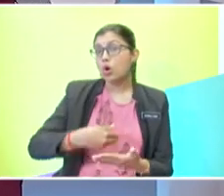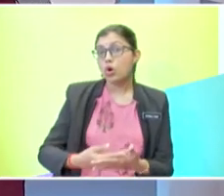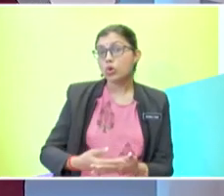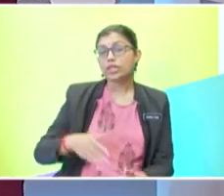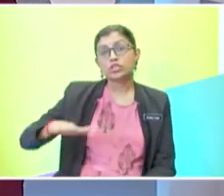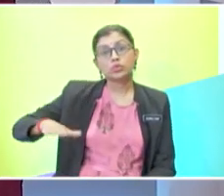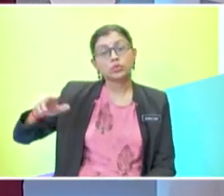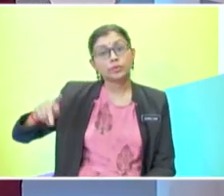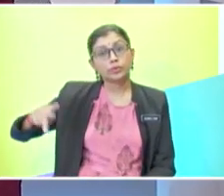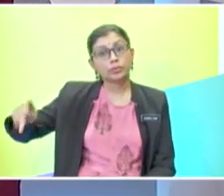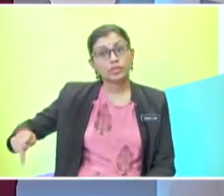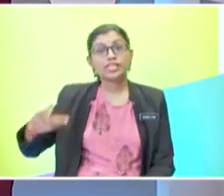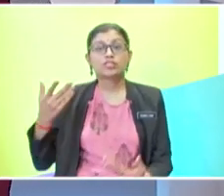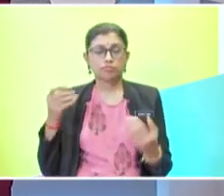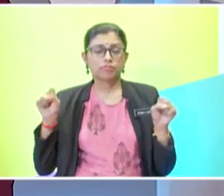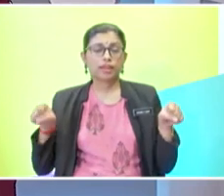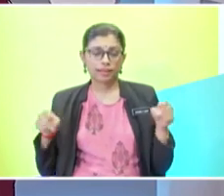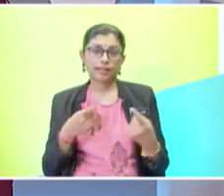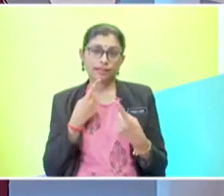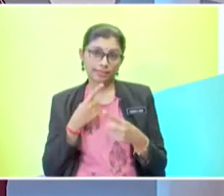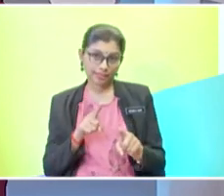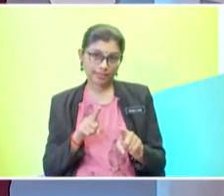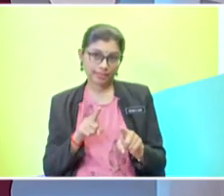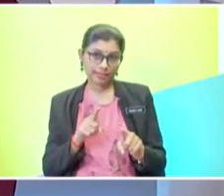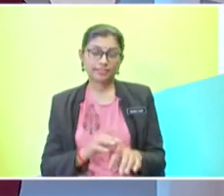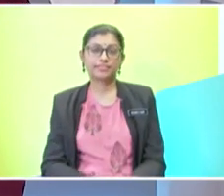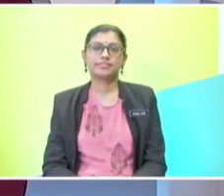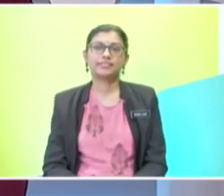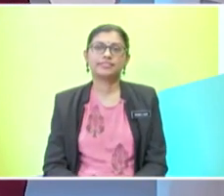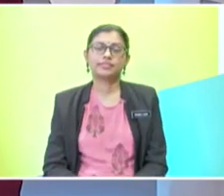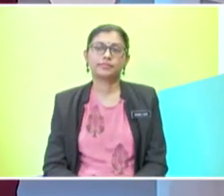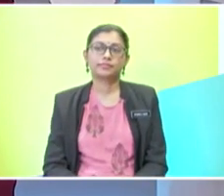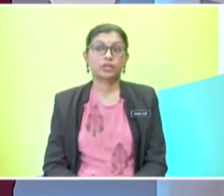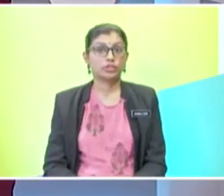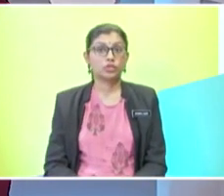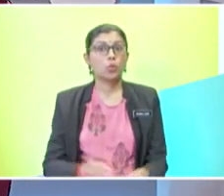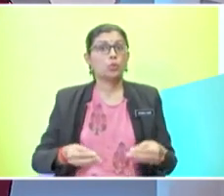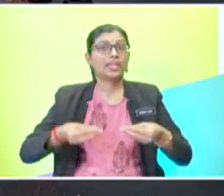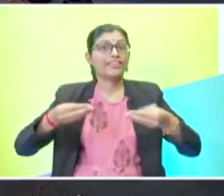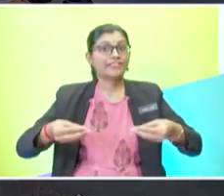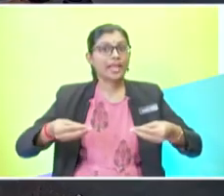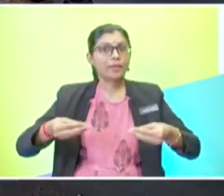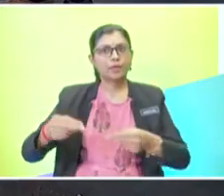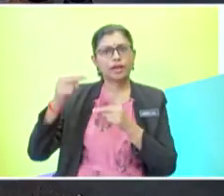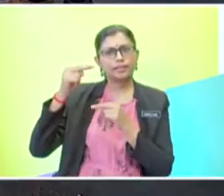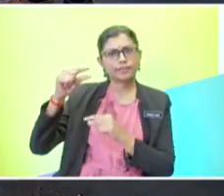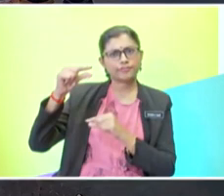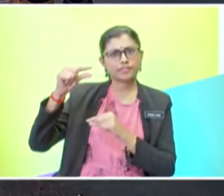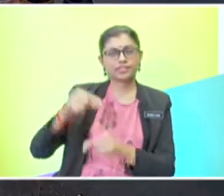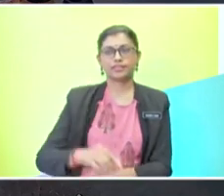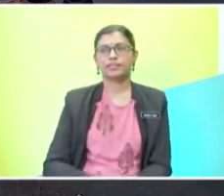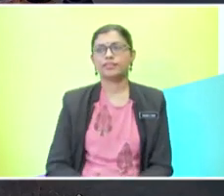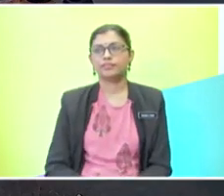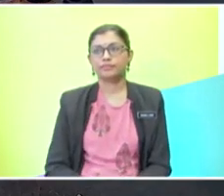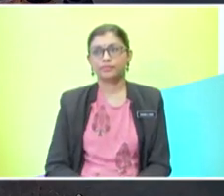students managed to answer the questions, yep. then why don't we stick an eye to their stars? That's okay. right. So Iman will